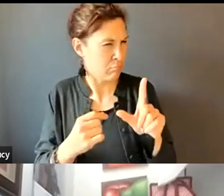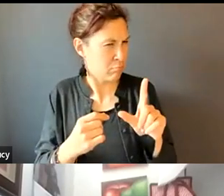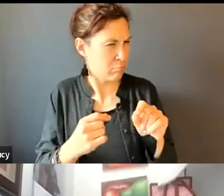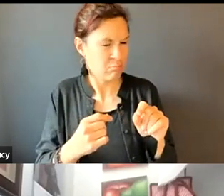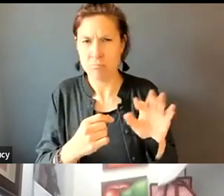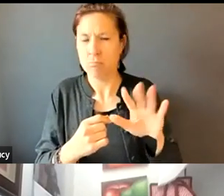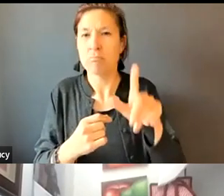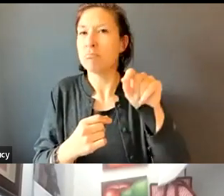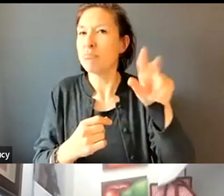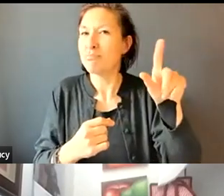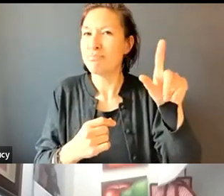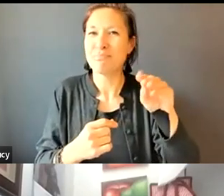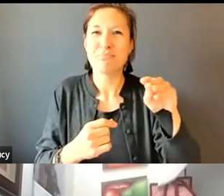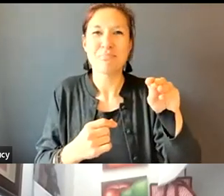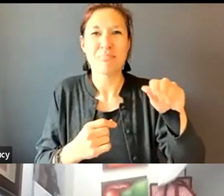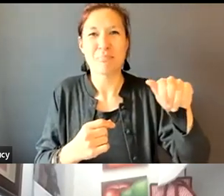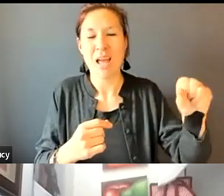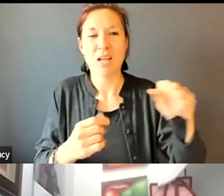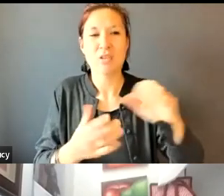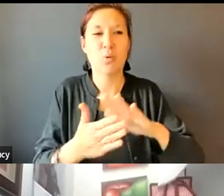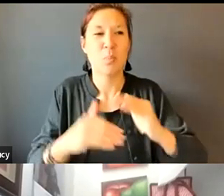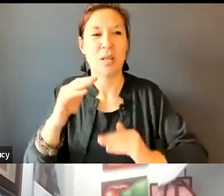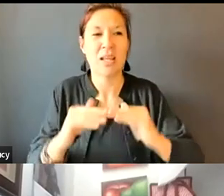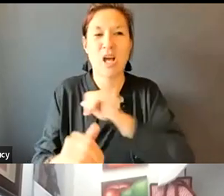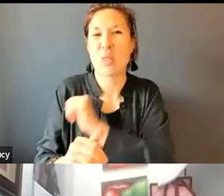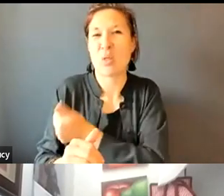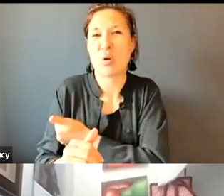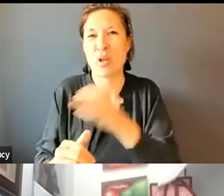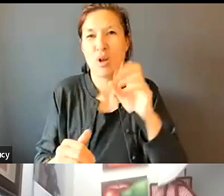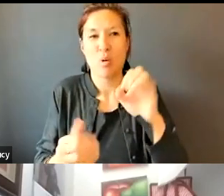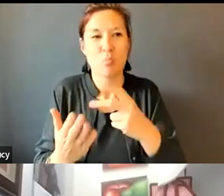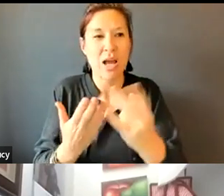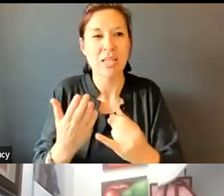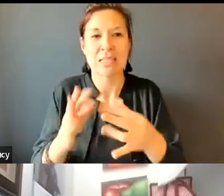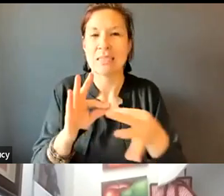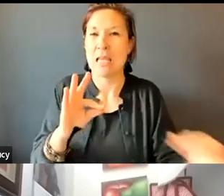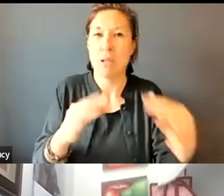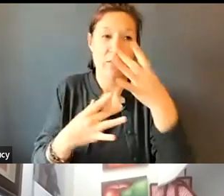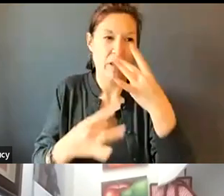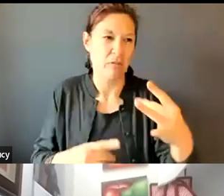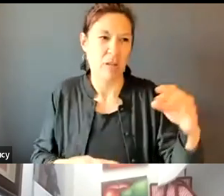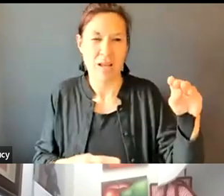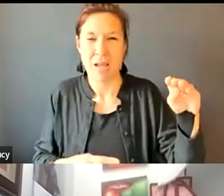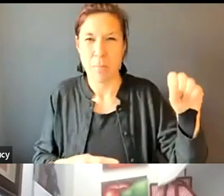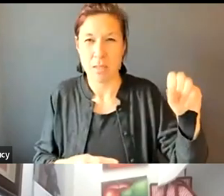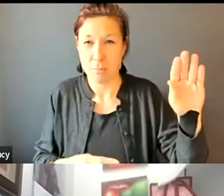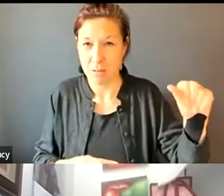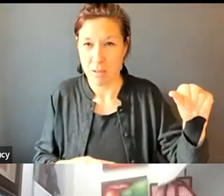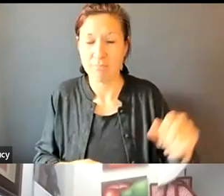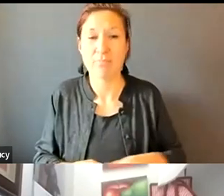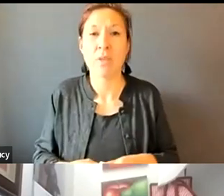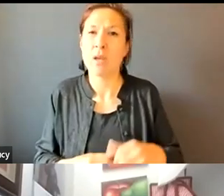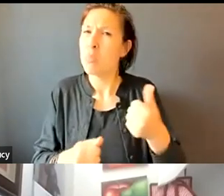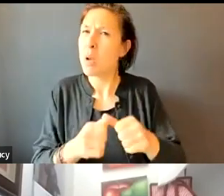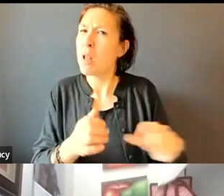2023 Massachusetts school building authority core project statements of Interest you will recall that last week chief of